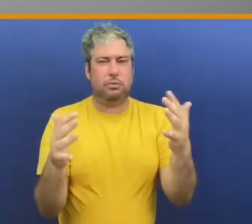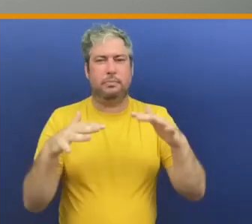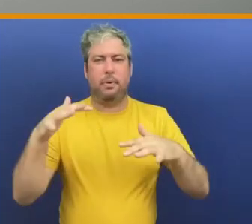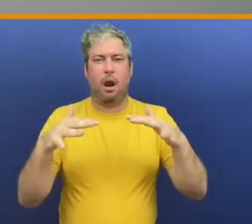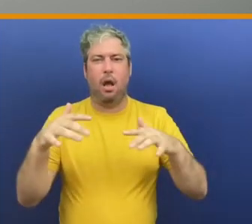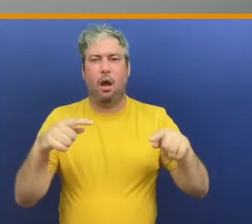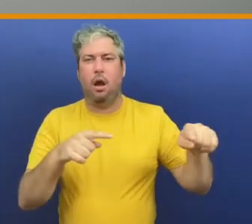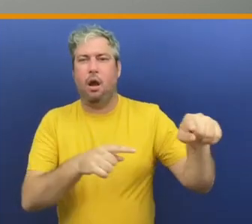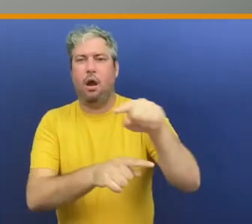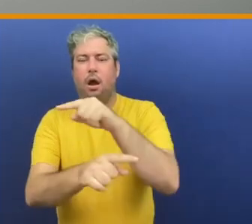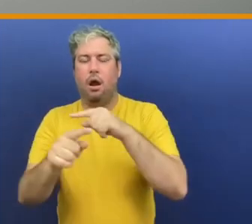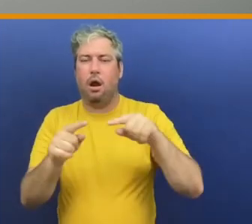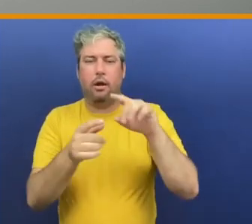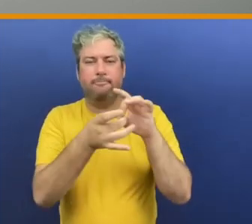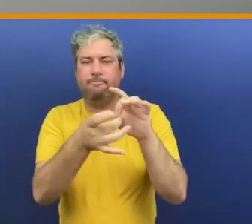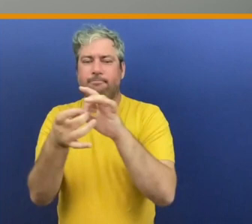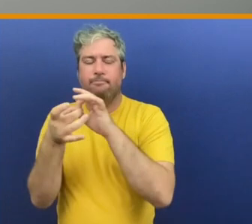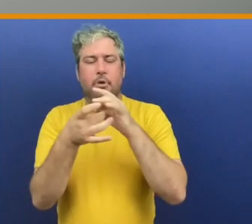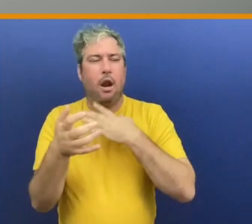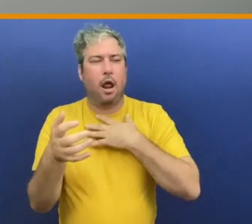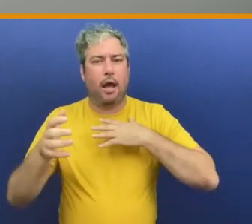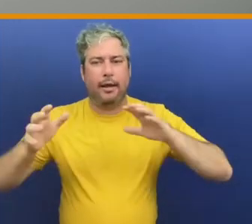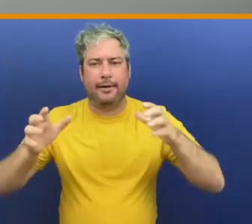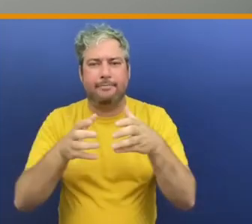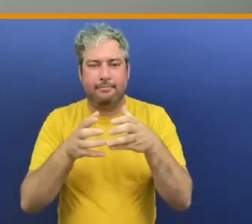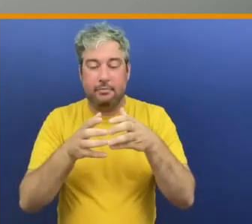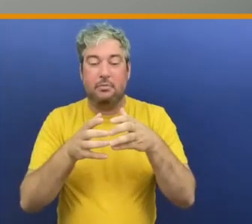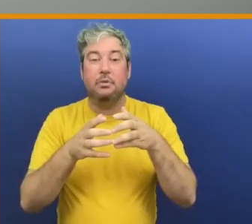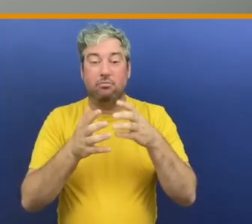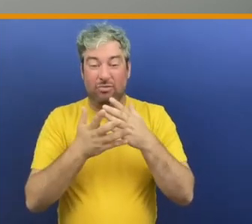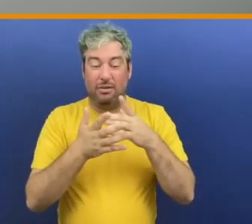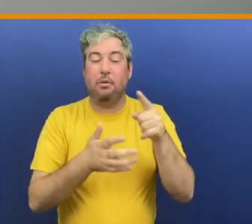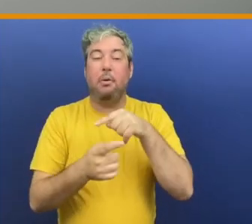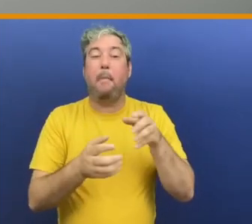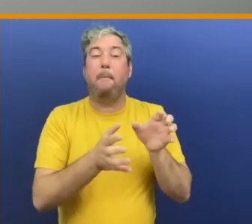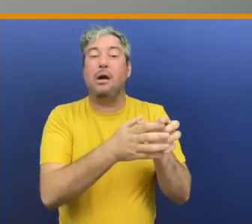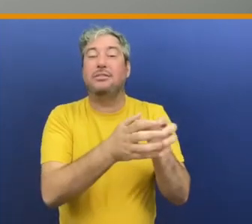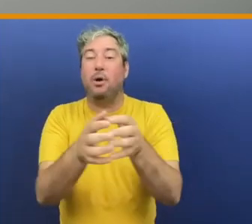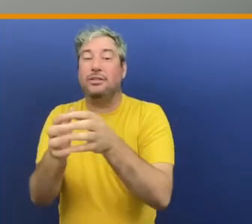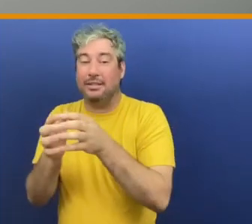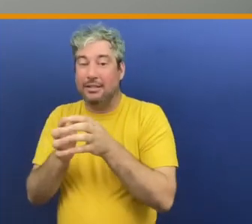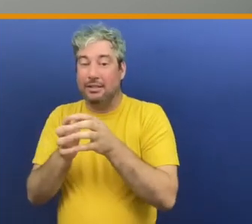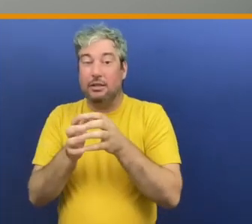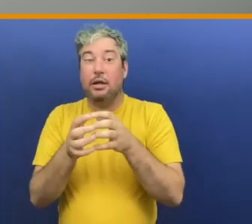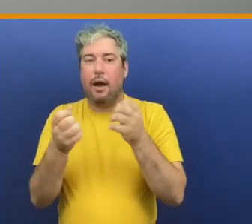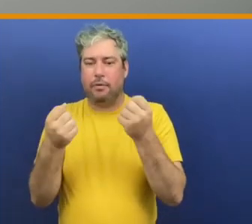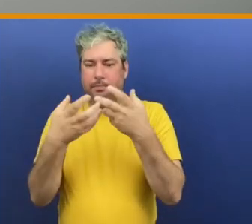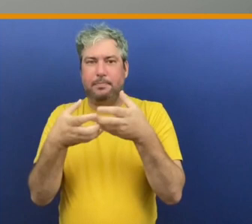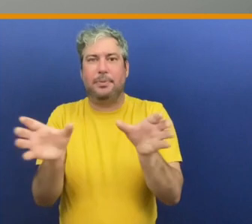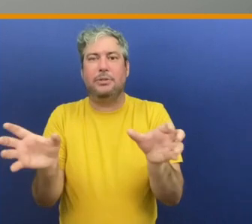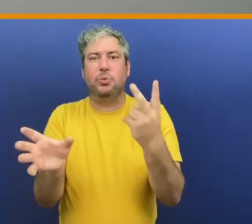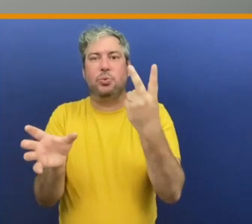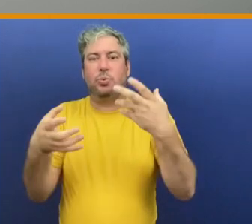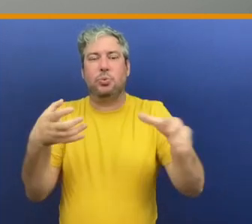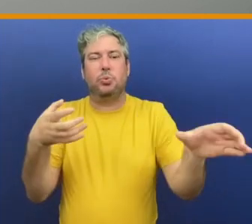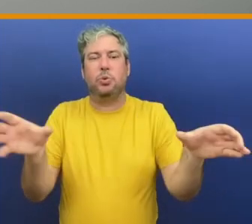moment, those groups are split into two categories. The way that works is obscure and cumbersome, and while some have